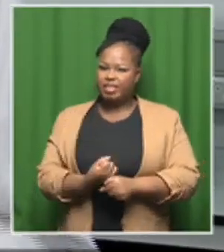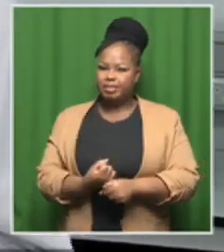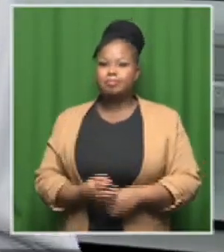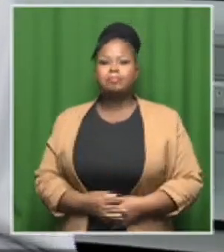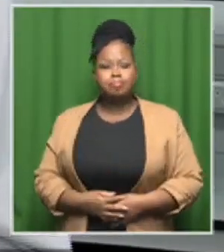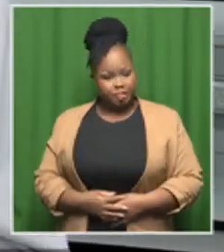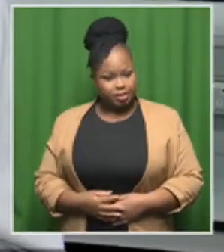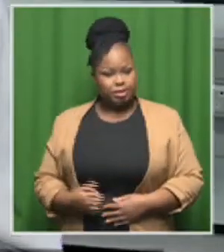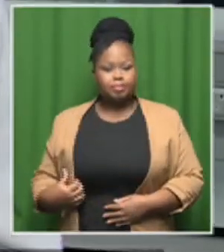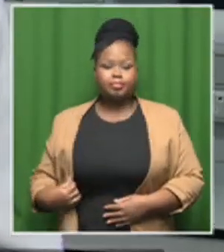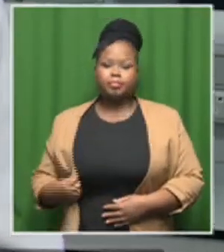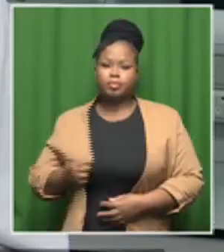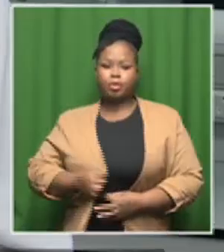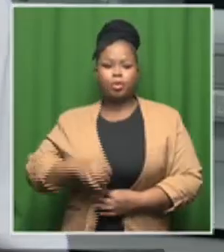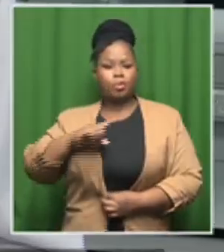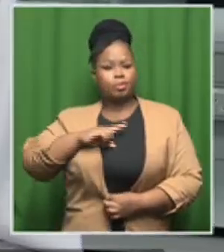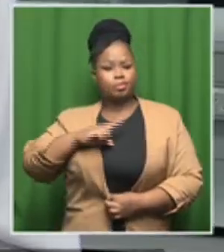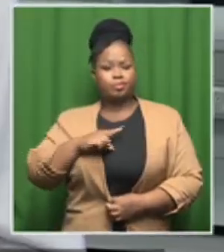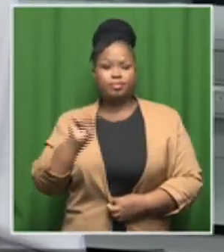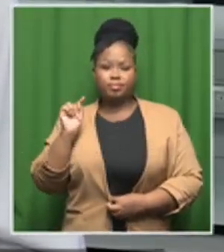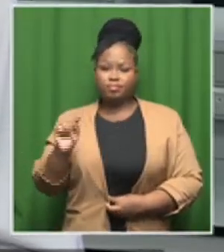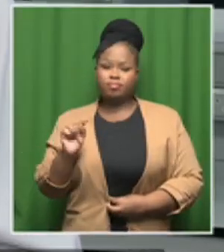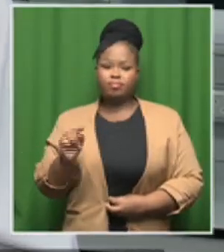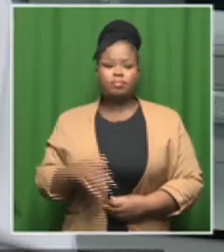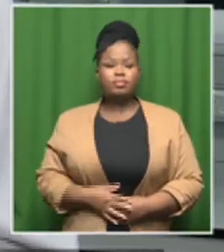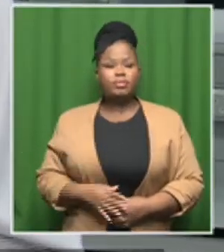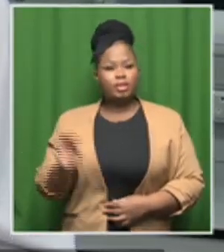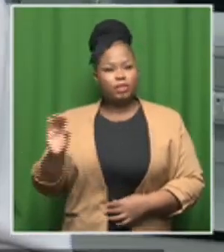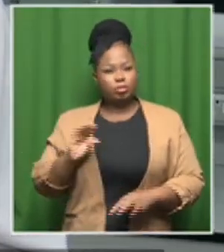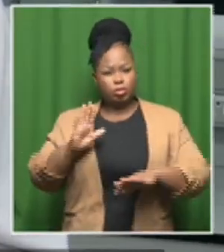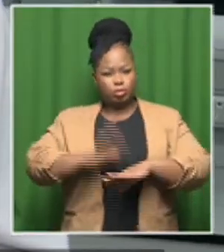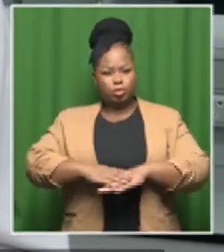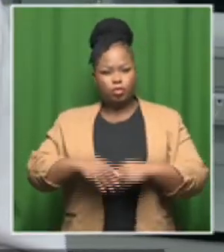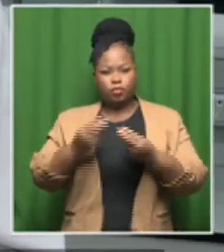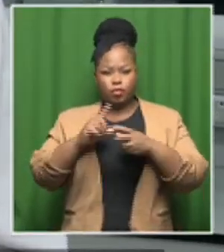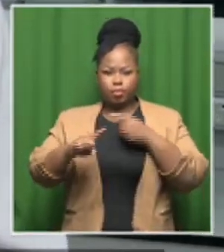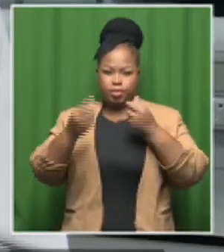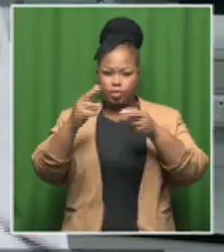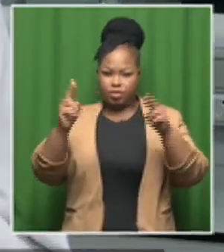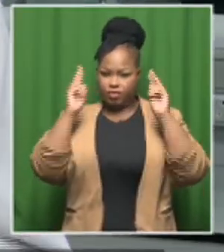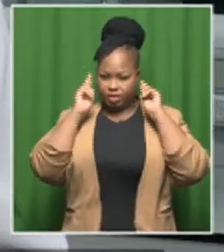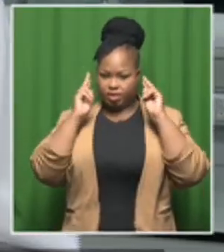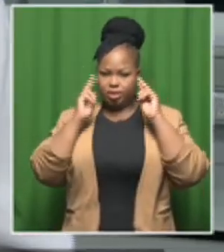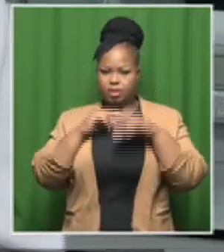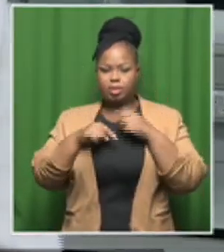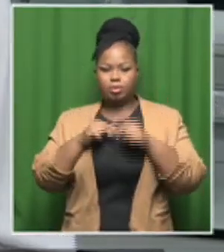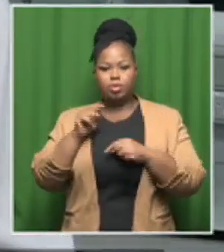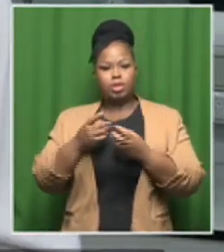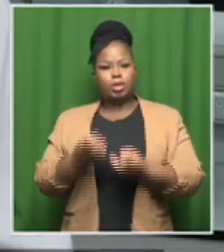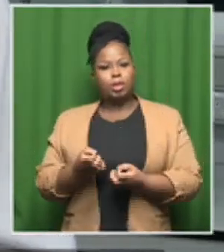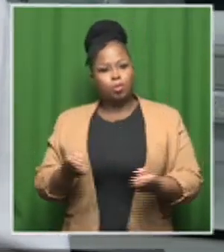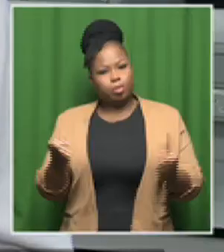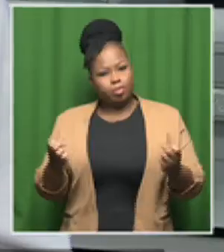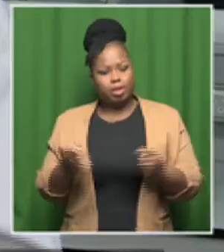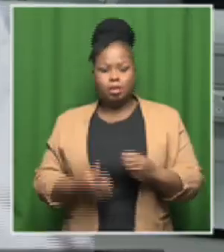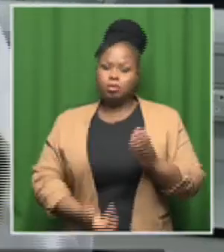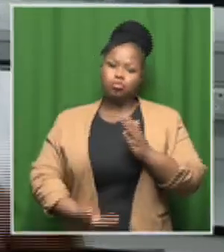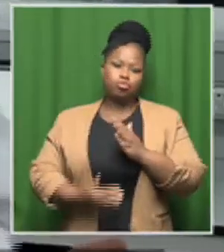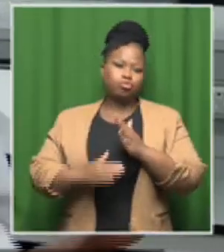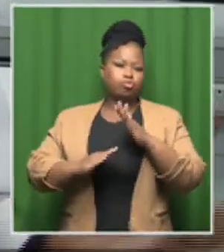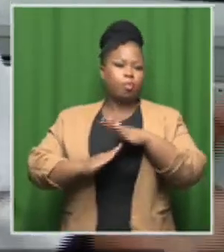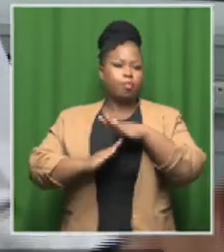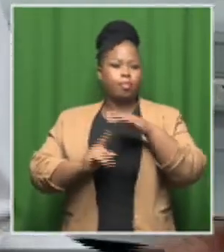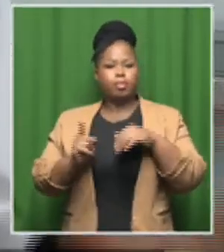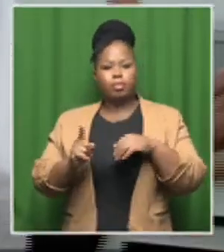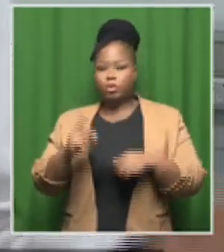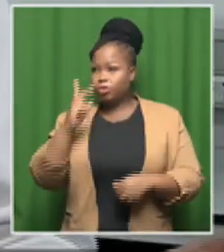and this is really because of a serious investment by the university in terms of equipment, state-of-the-art equipment, like you're going to